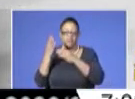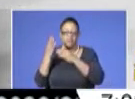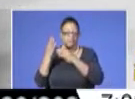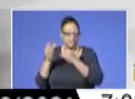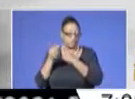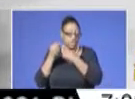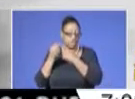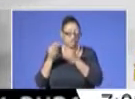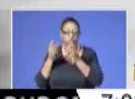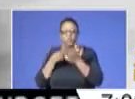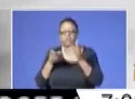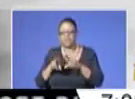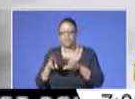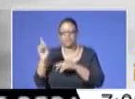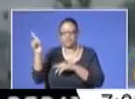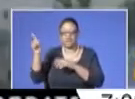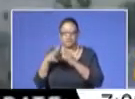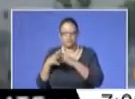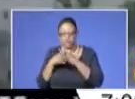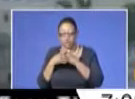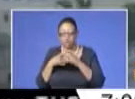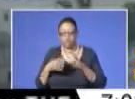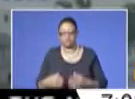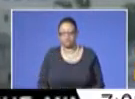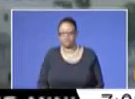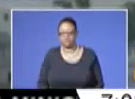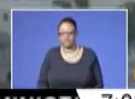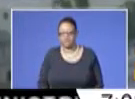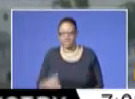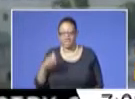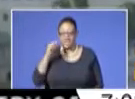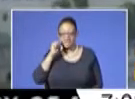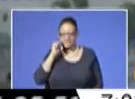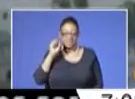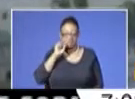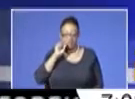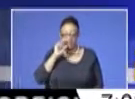a safe environment for them to restart their business. Anthony Smith, ZNS Network News.